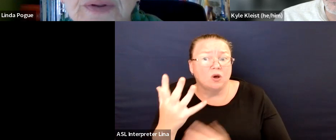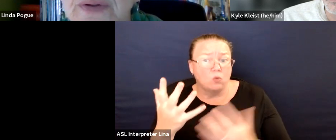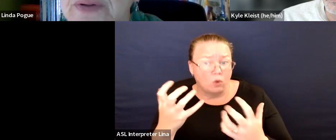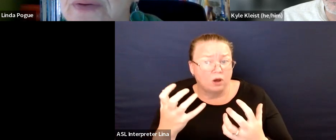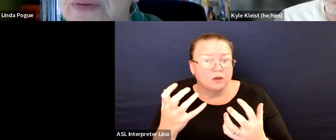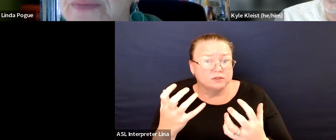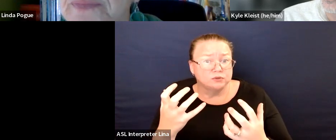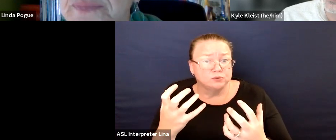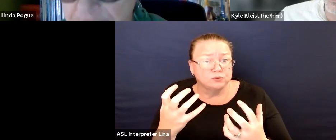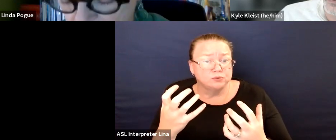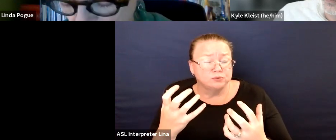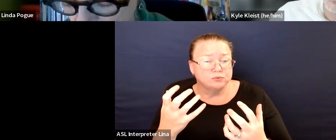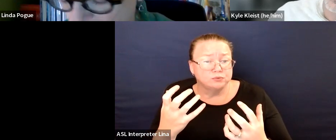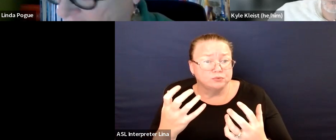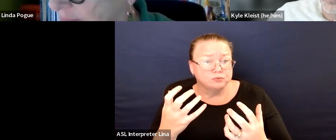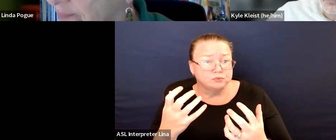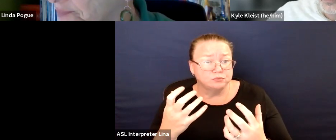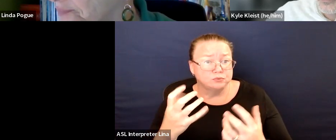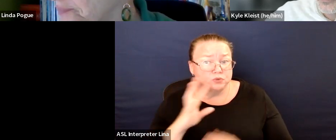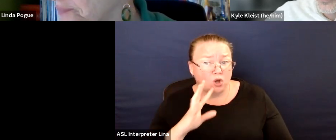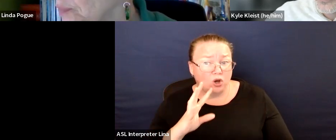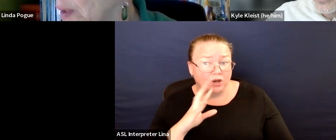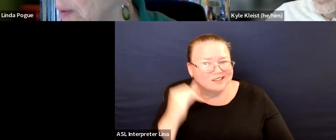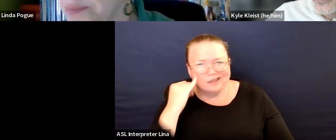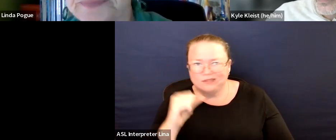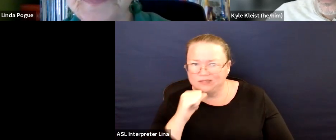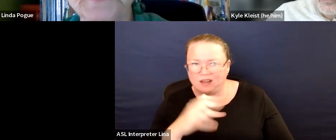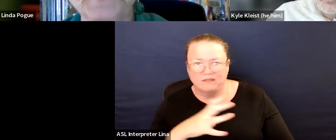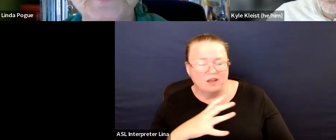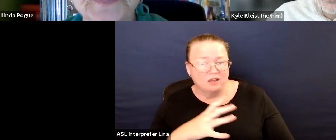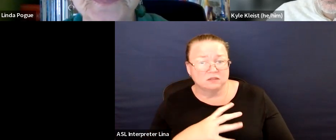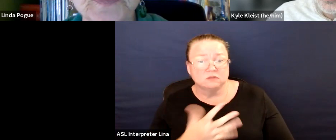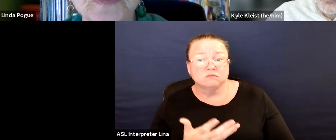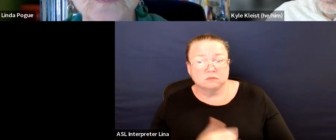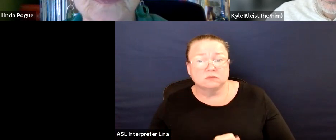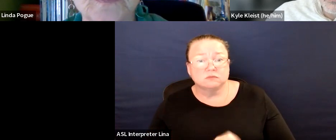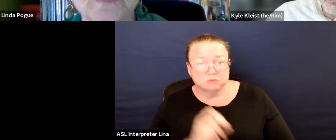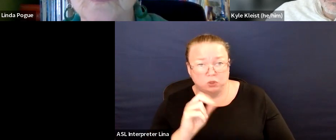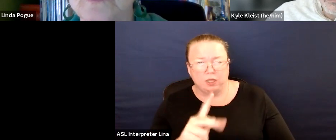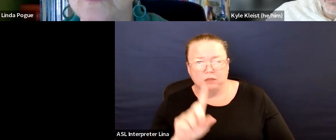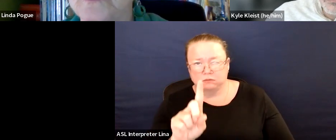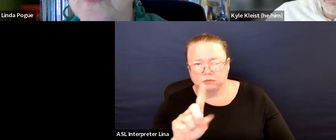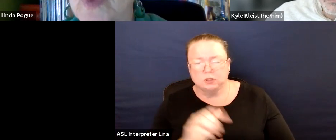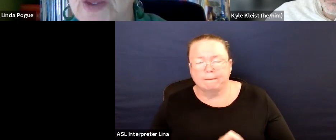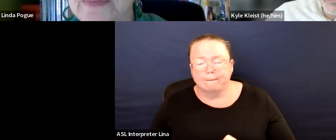would you like to speak out? If not, that's fine. All right,